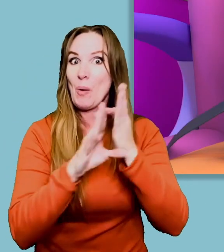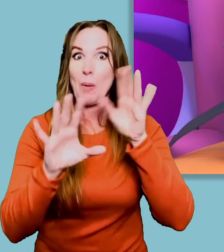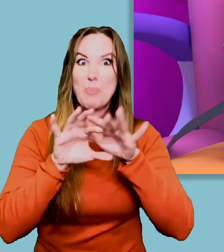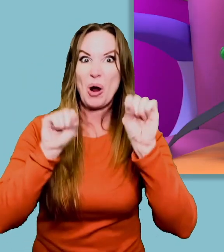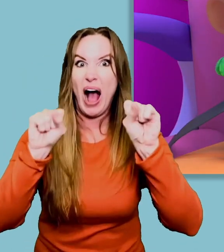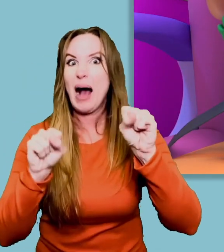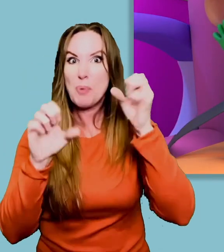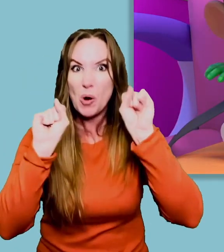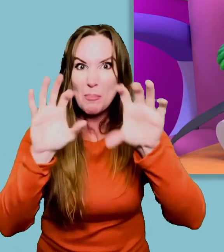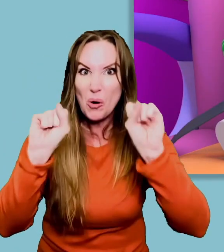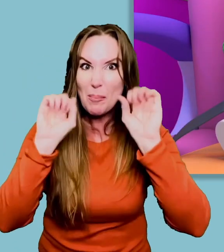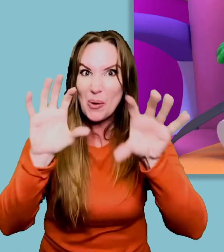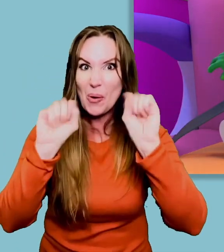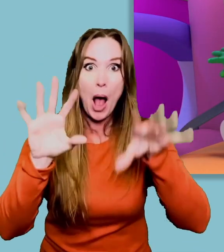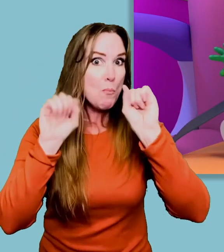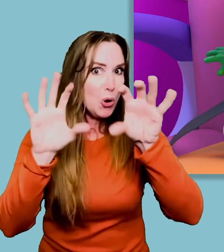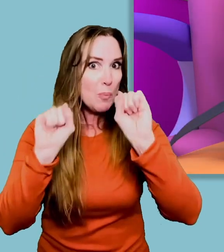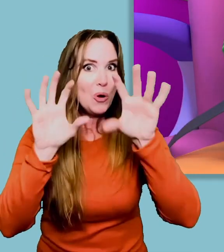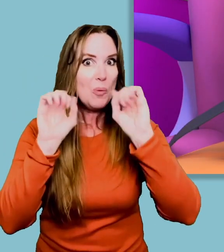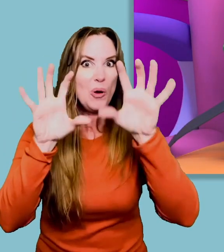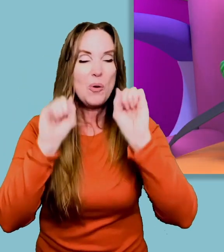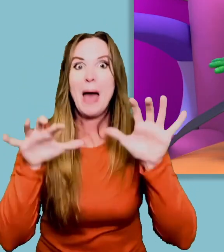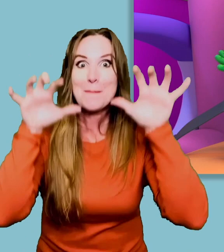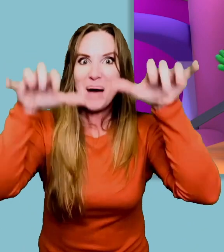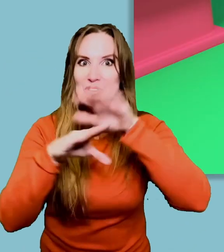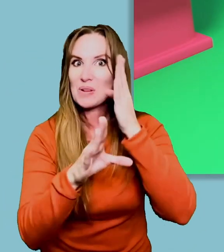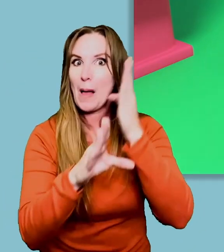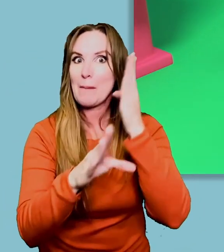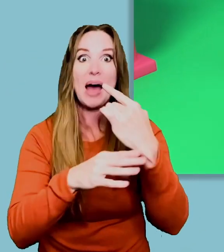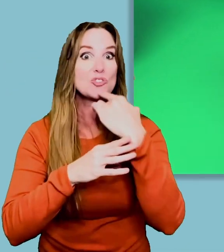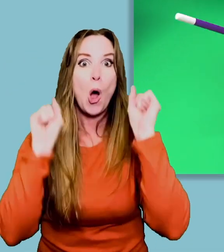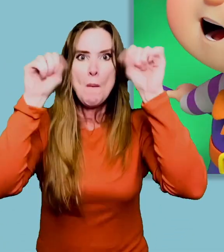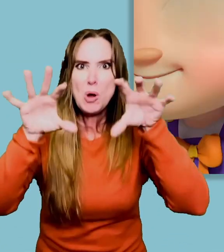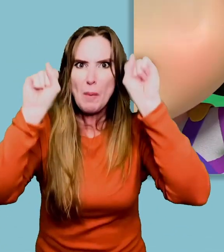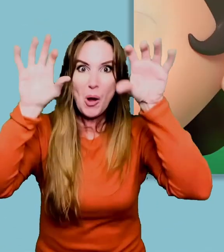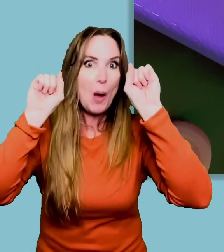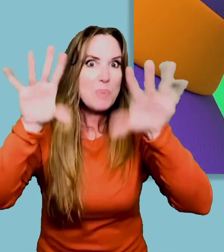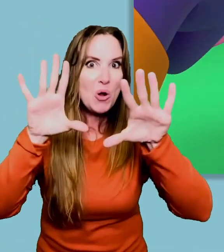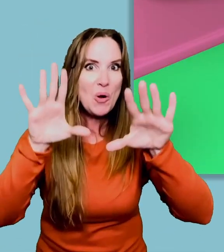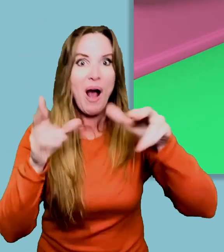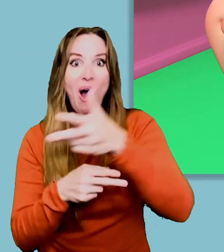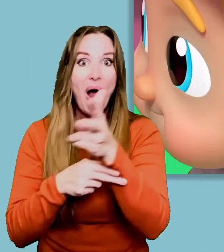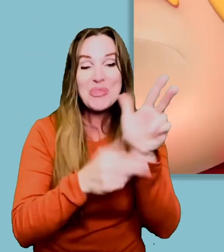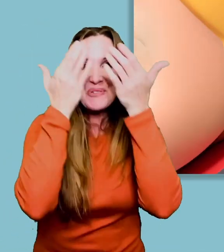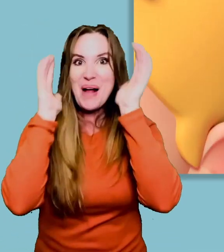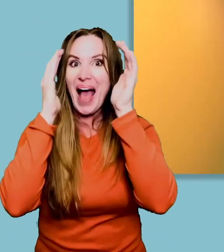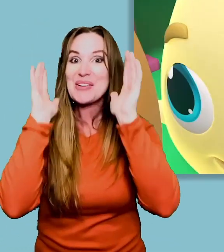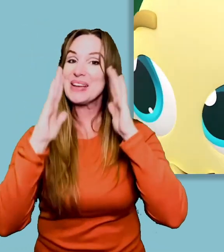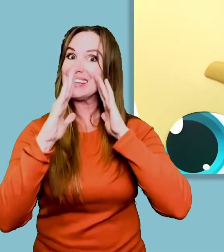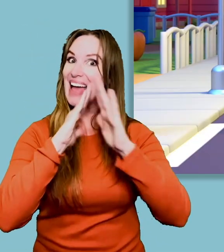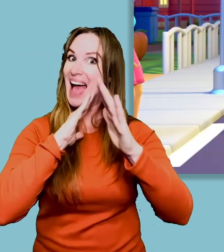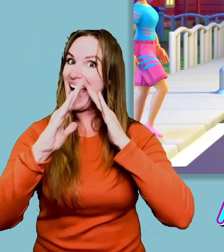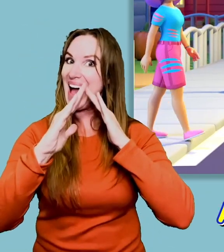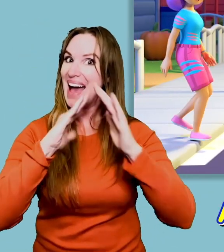The monsters on the bus go. Ooga booga boo, ooga booga boo, ooga booga boo. The monsters on the bus go. Ooga